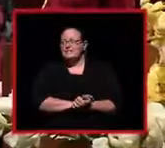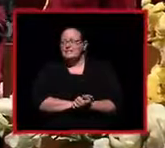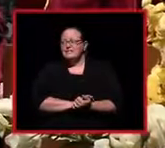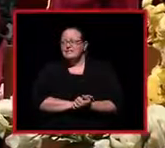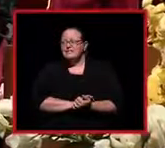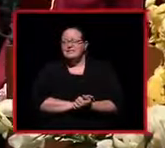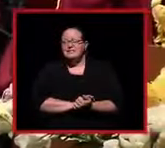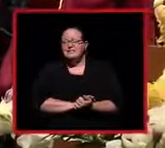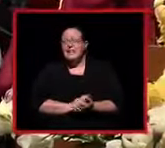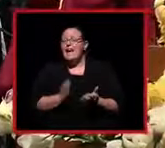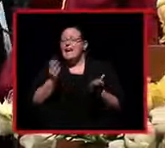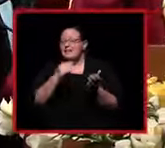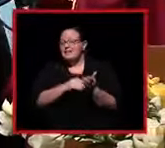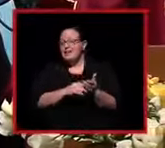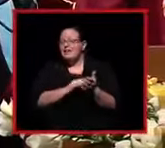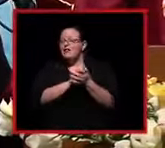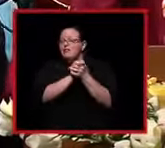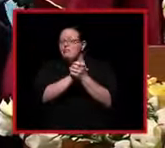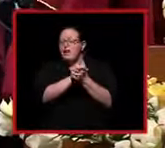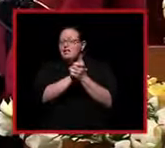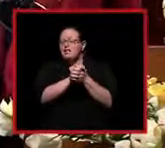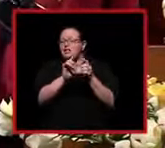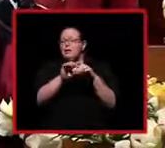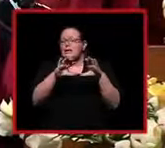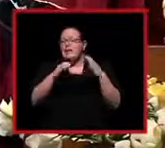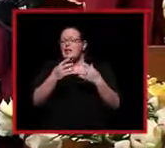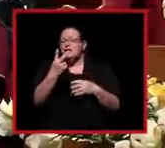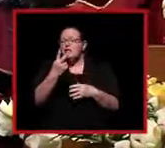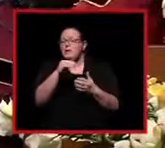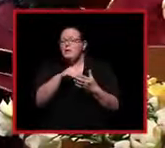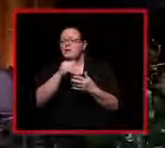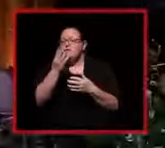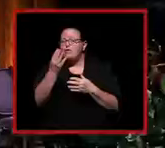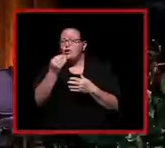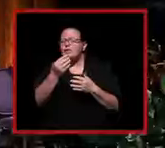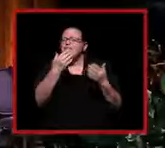Once again, congratulations, class of 2014. Thank you.